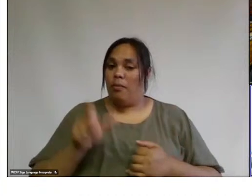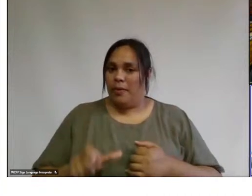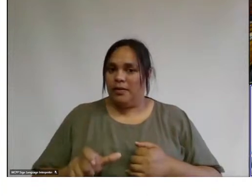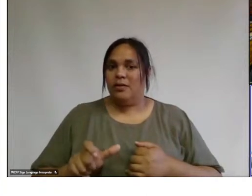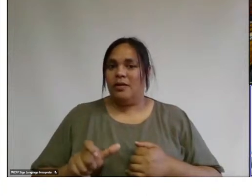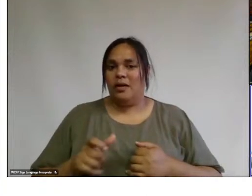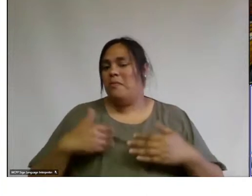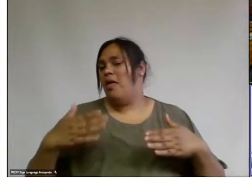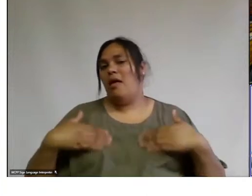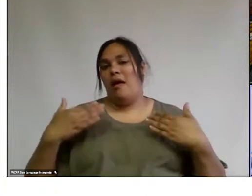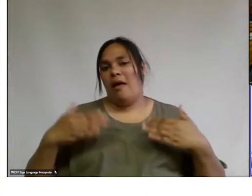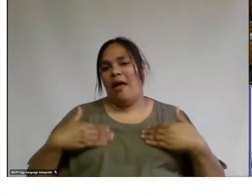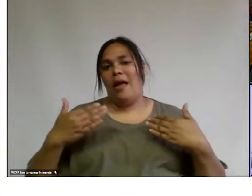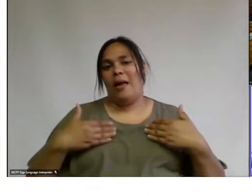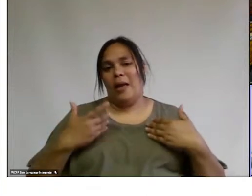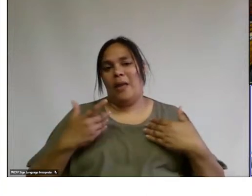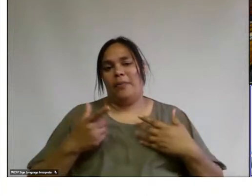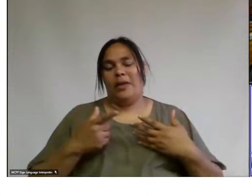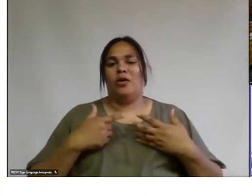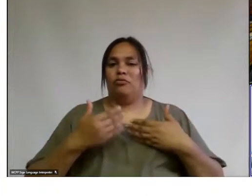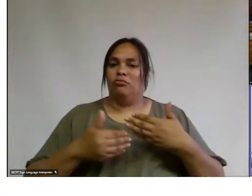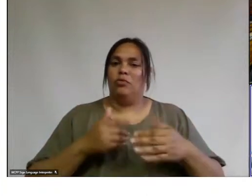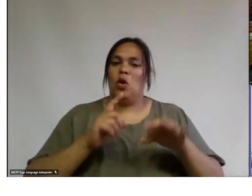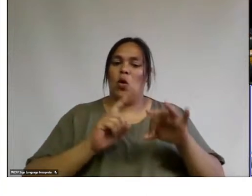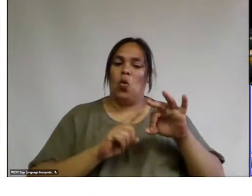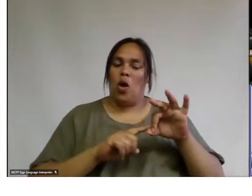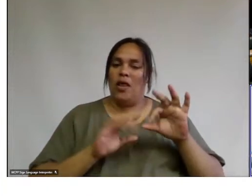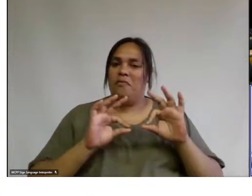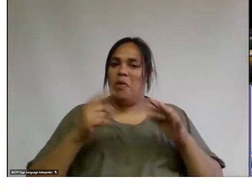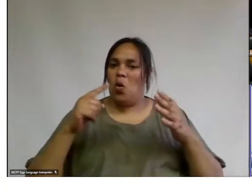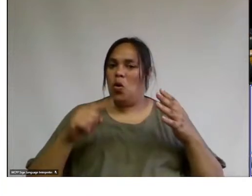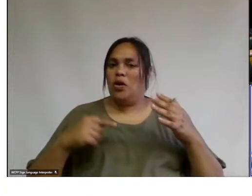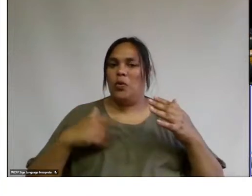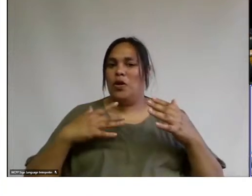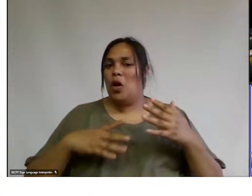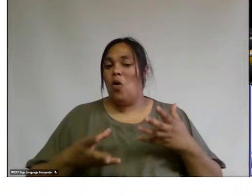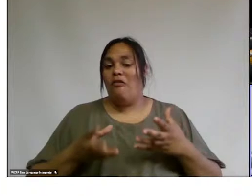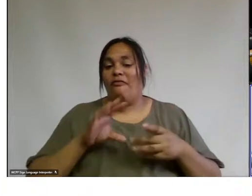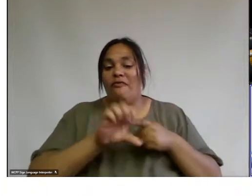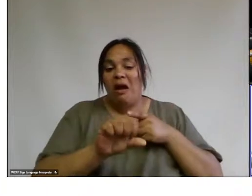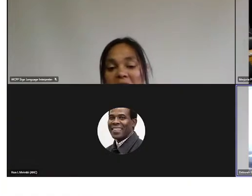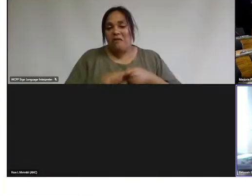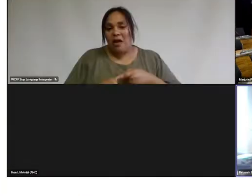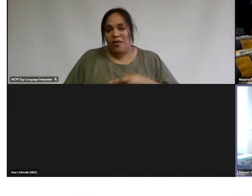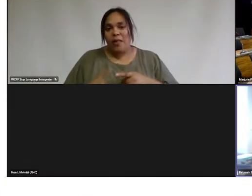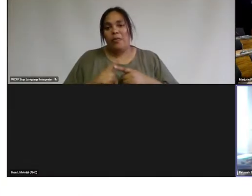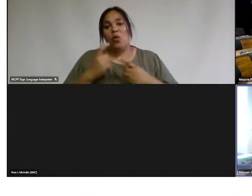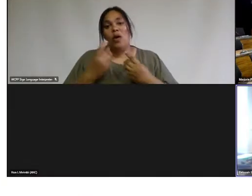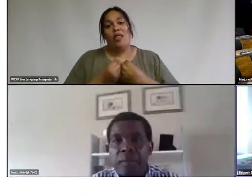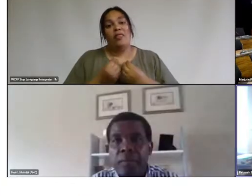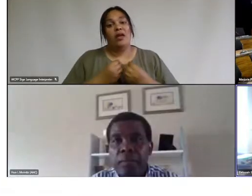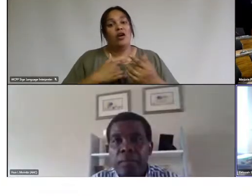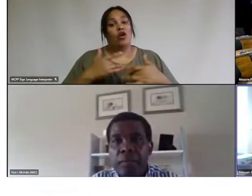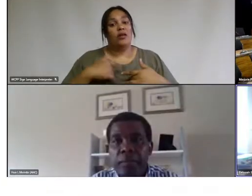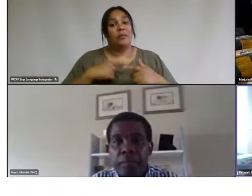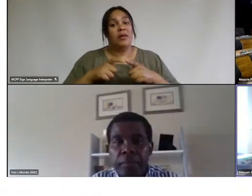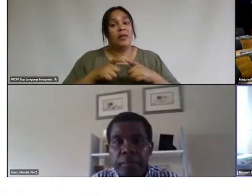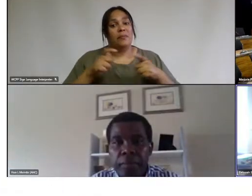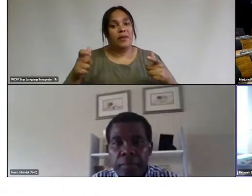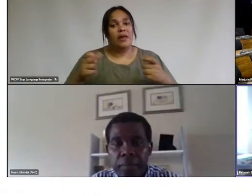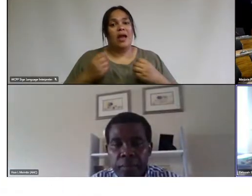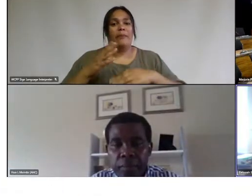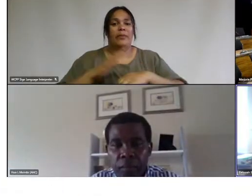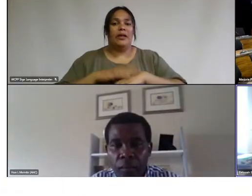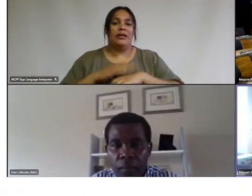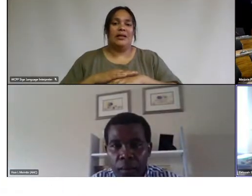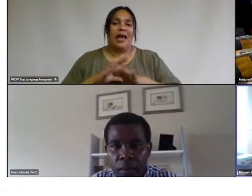I'm very happy that we've maintained a qualified audit. Obviously, we don't want findings, but one thing that does concern me a lot is the huge amount of time that